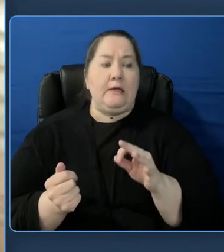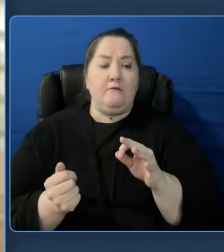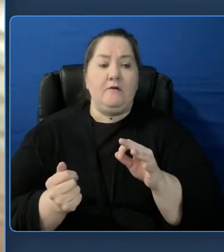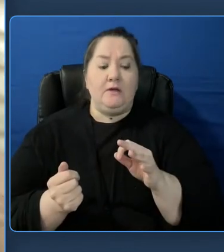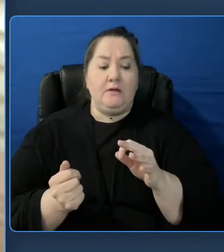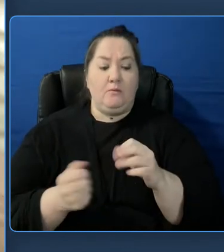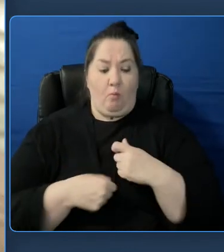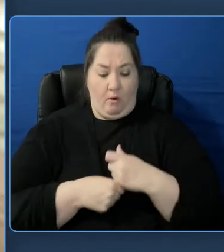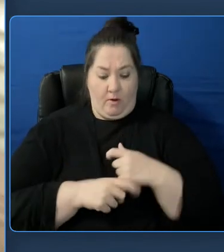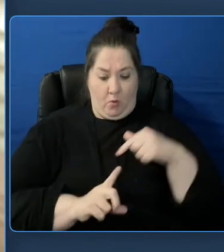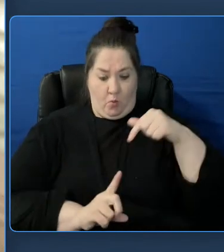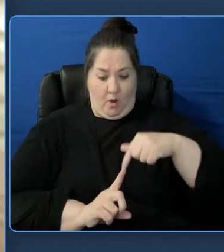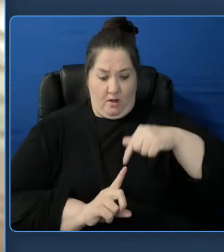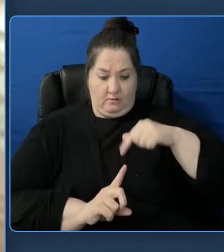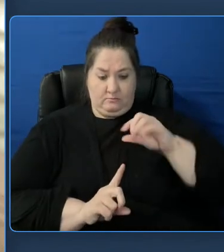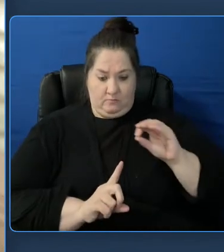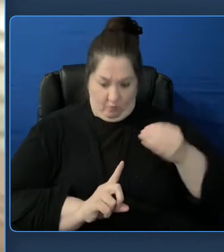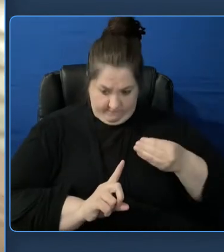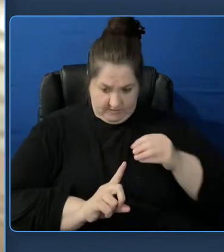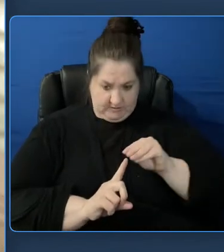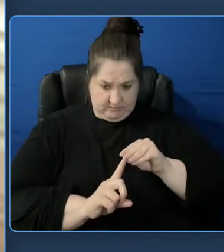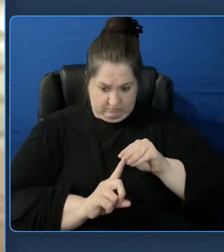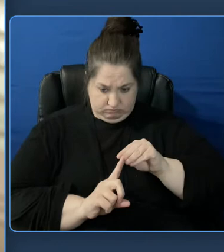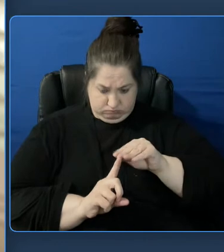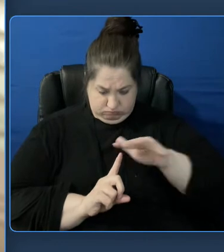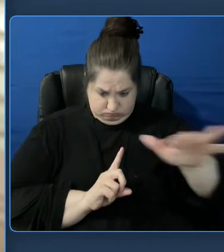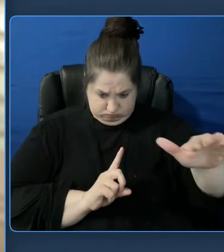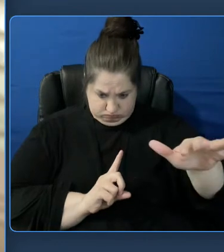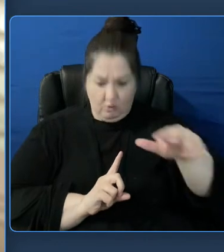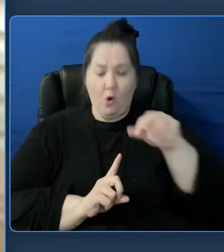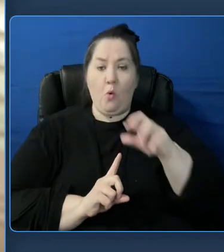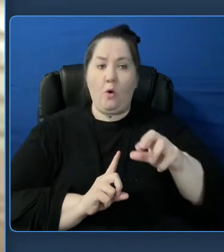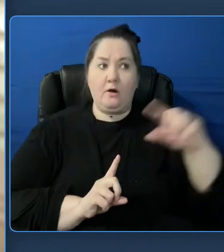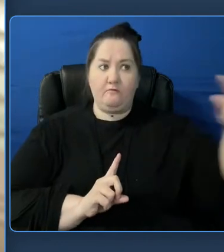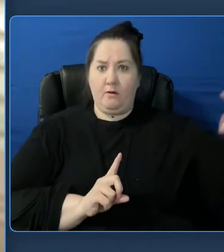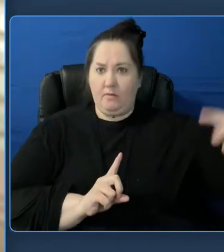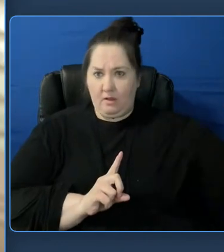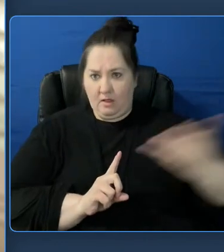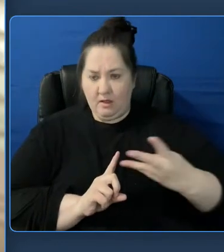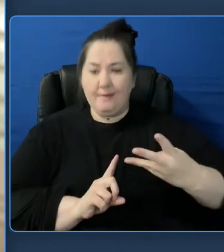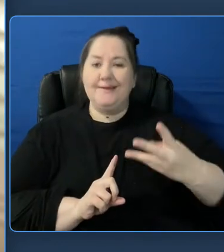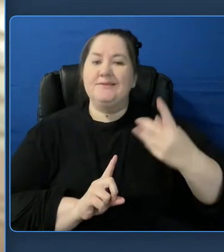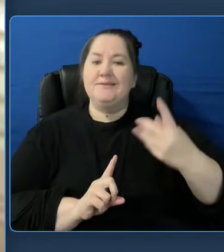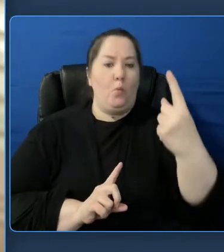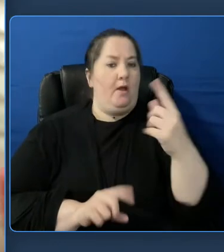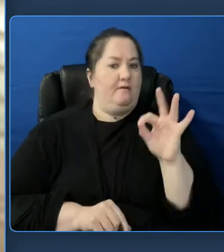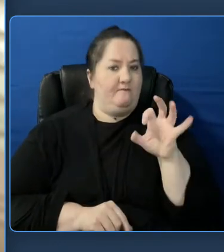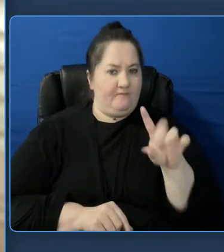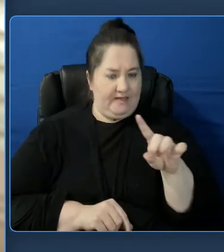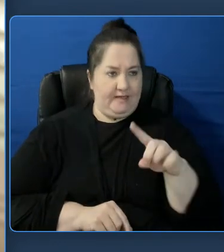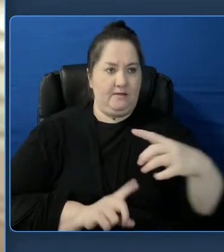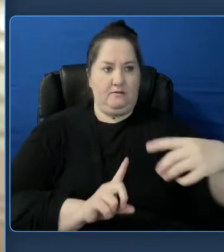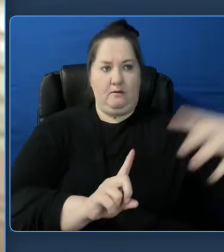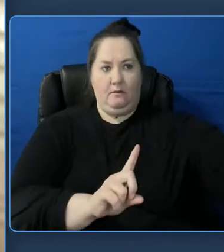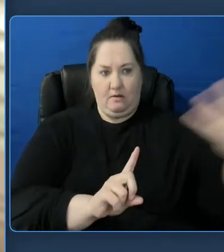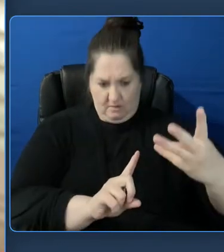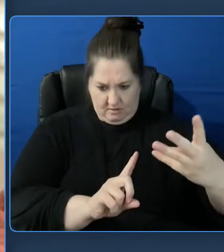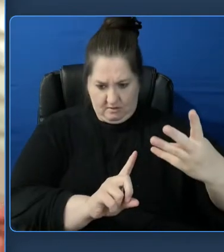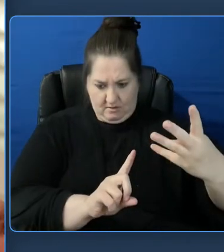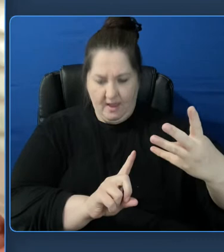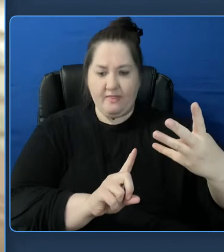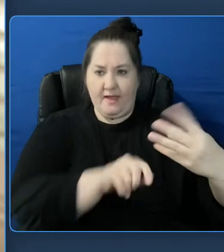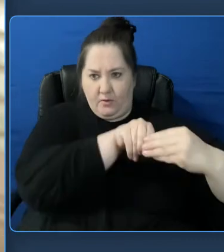propagating from that office, or if it comes from the outside, it comes in as a single feed and then is propagated to everyone